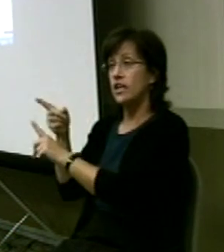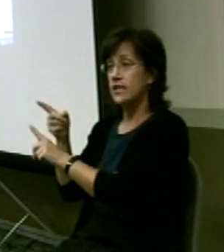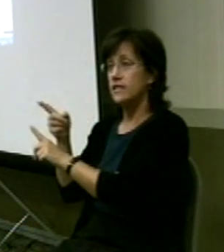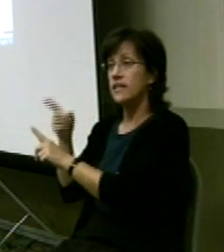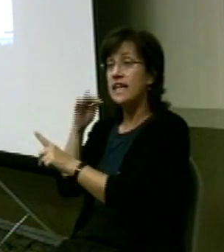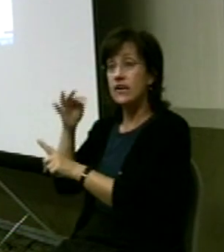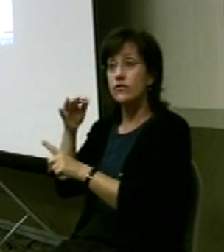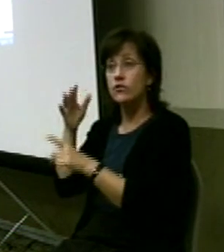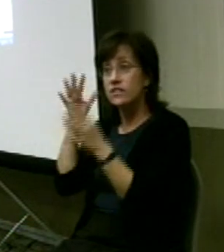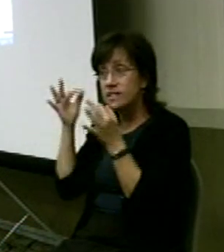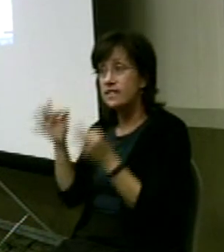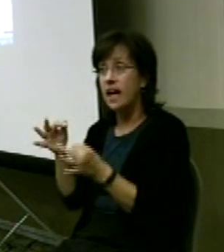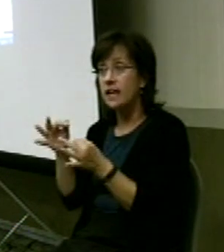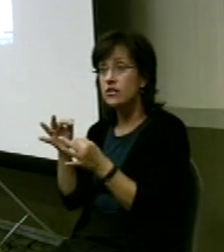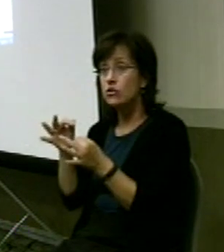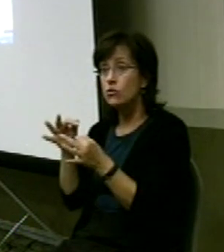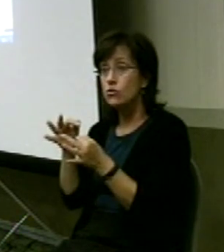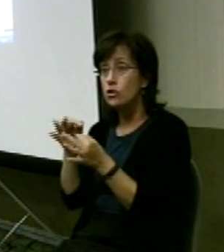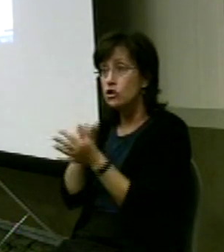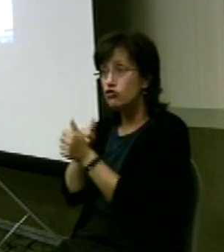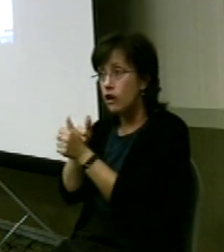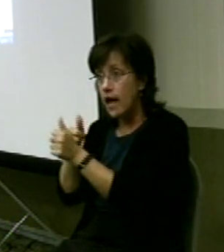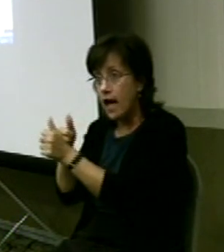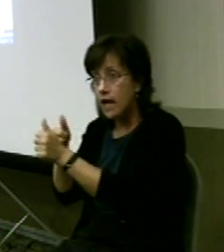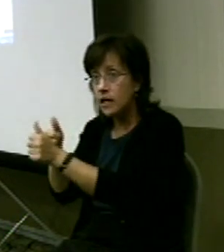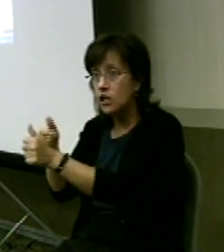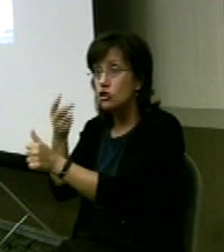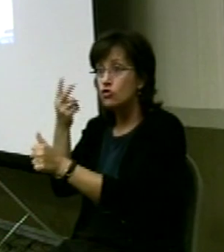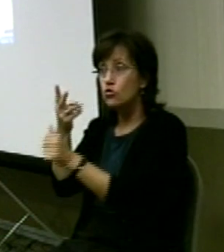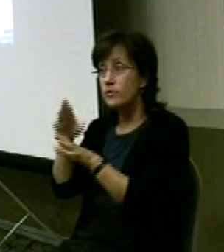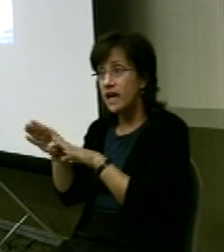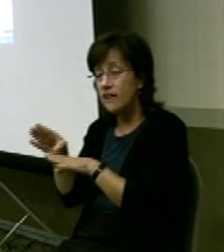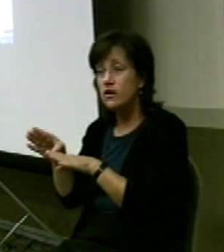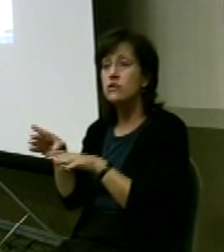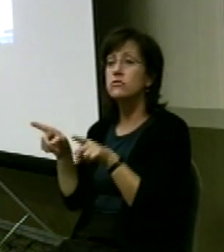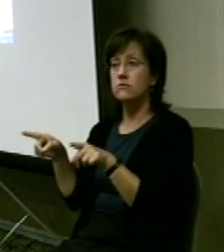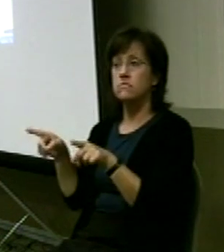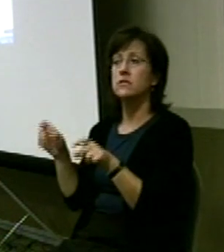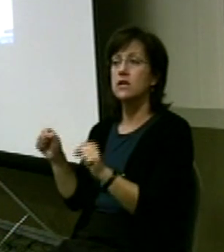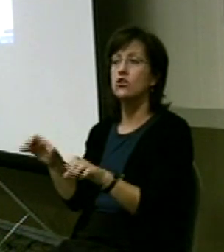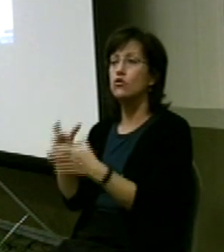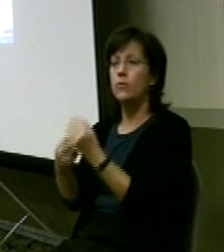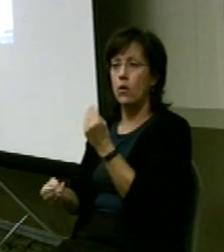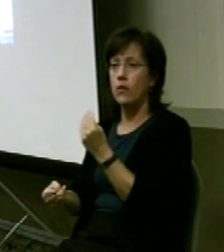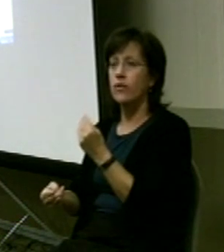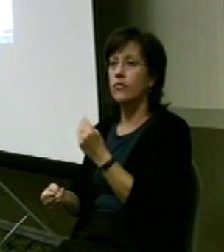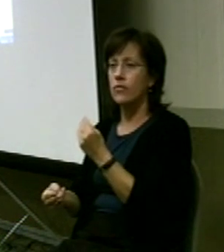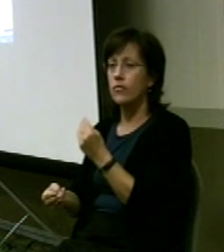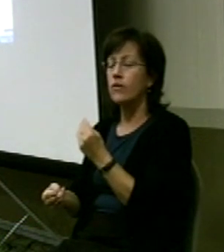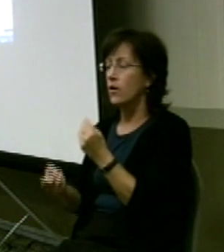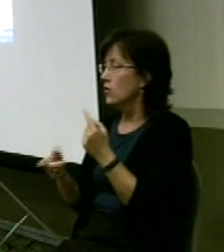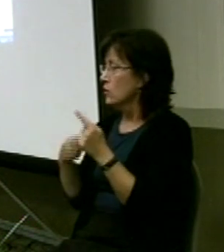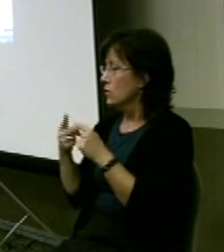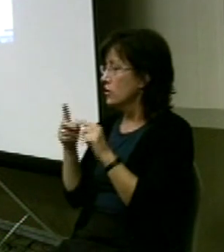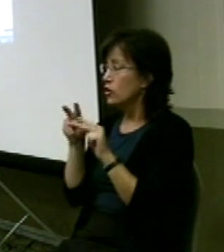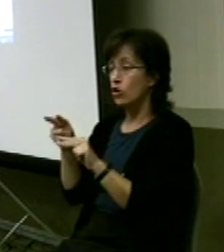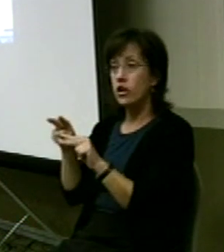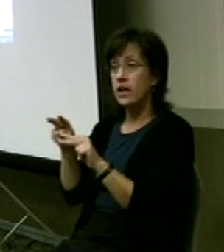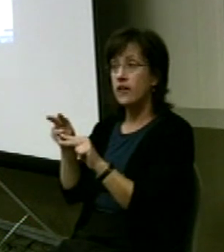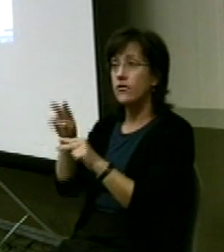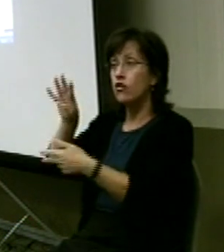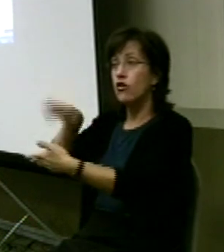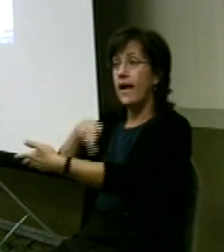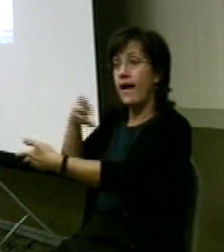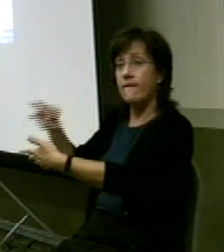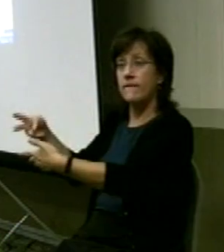you decide to track 2 behaviors, you'll have, this can provide both functions. When you end up looking at the graphs, they'll